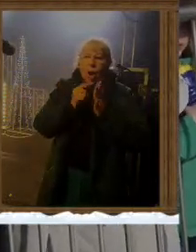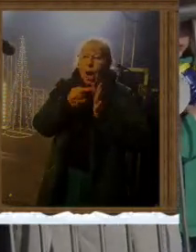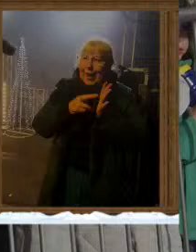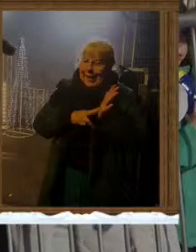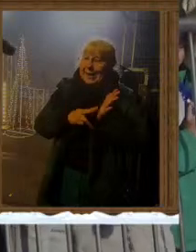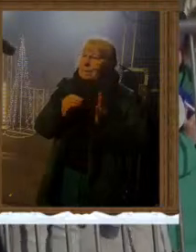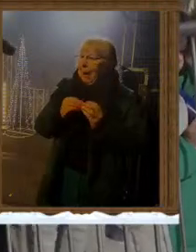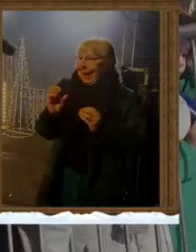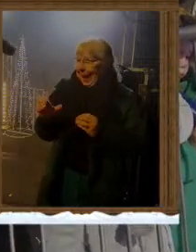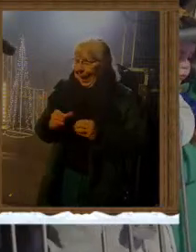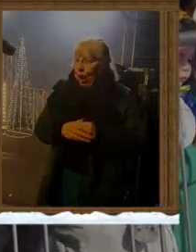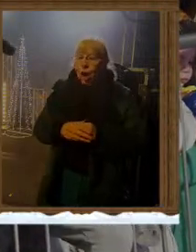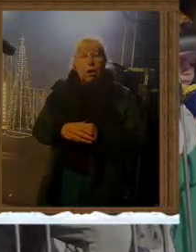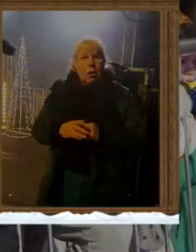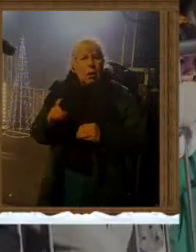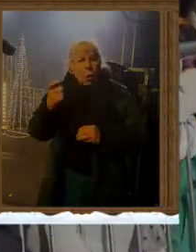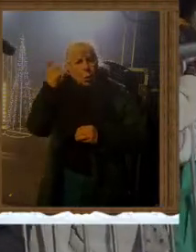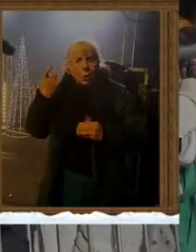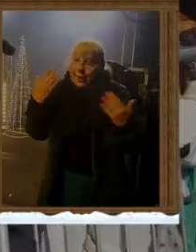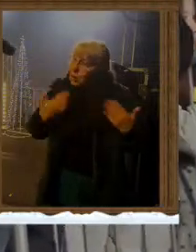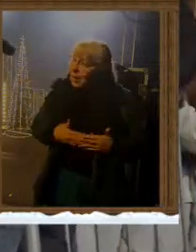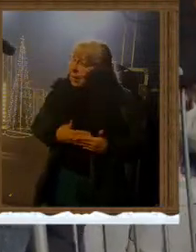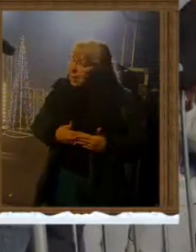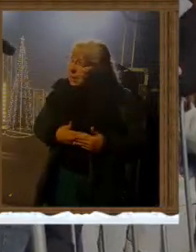Ballyclare. And what do you think of tonight's switch on?